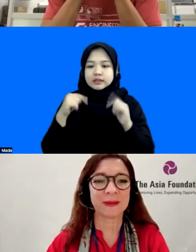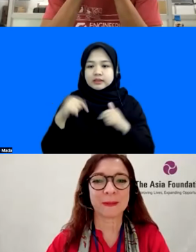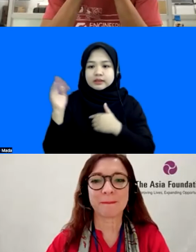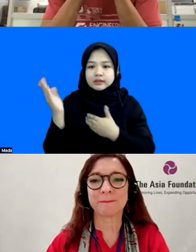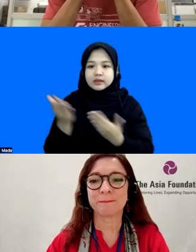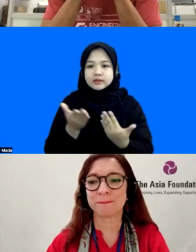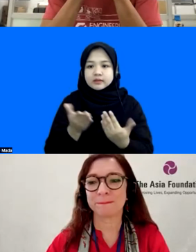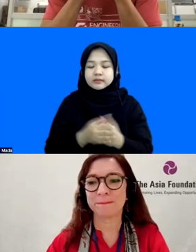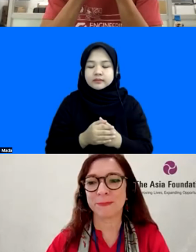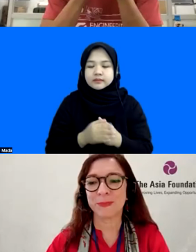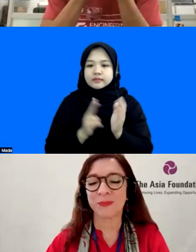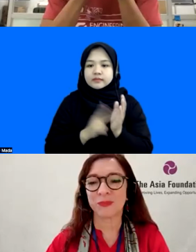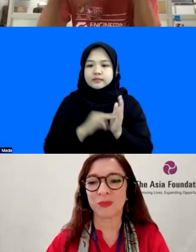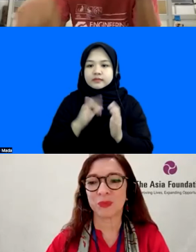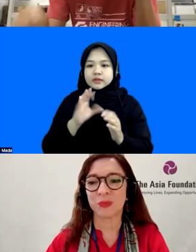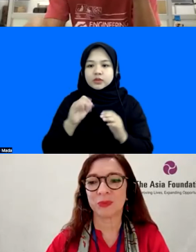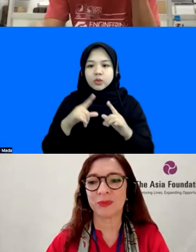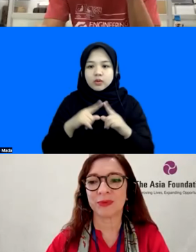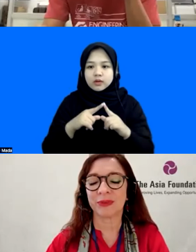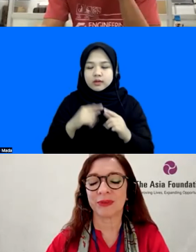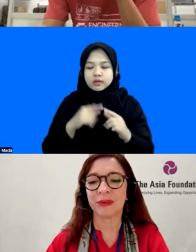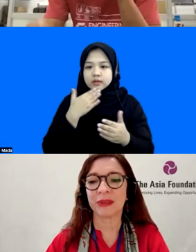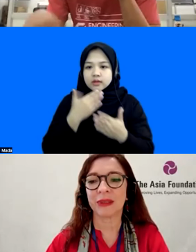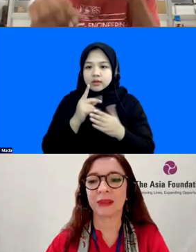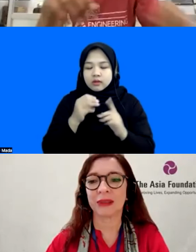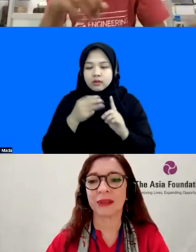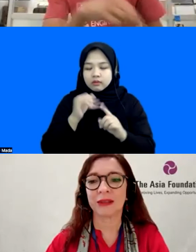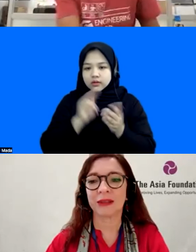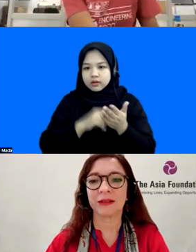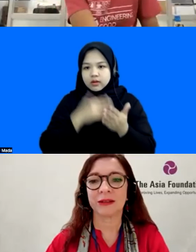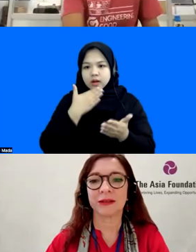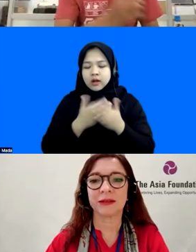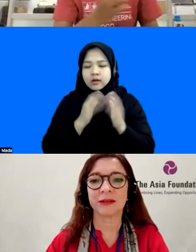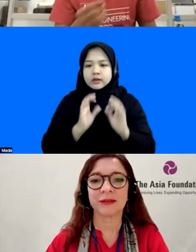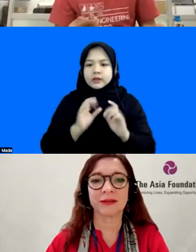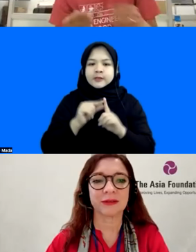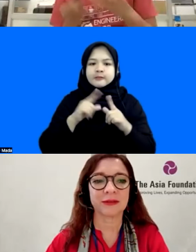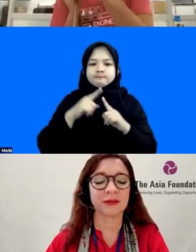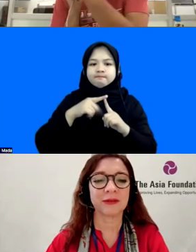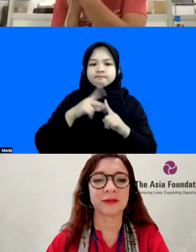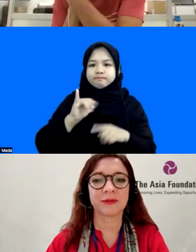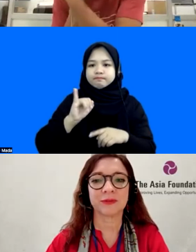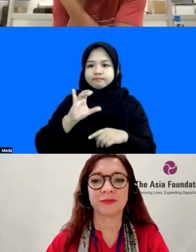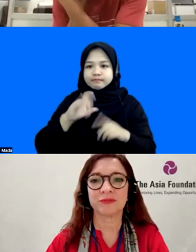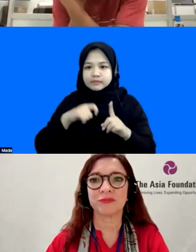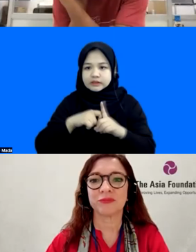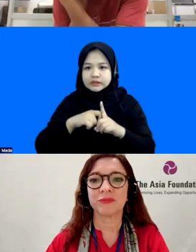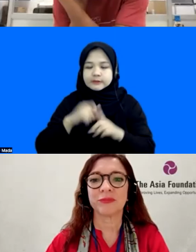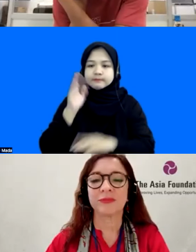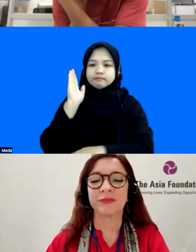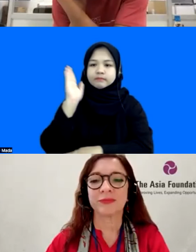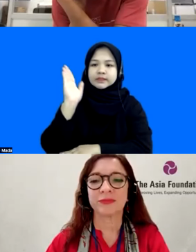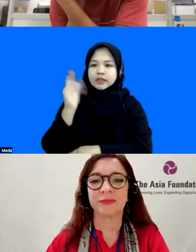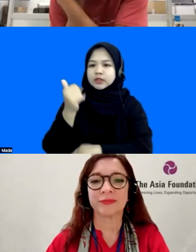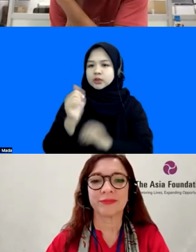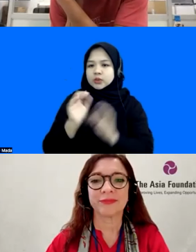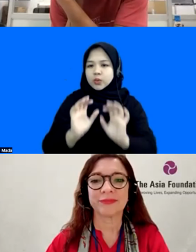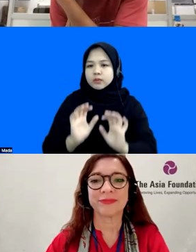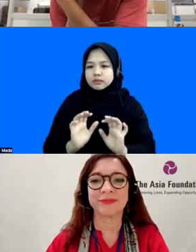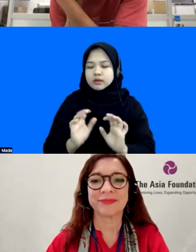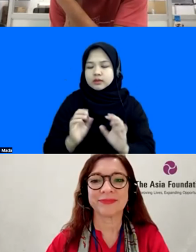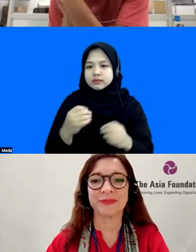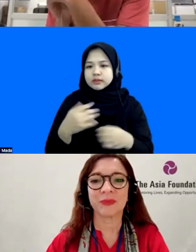Thanks very much, Robin. And look, thank you so much, Patrick, for such an amazing and inspiring presentation. I've put a